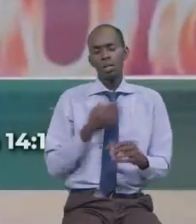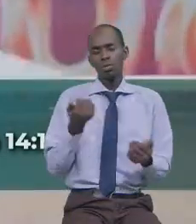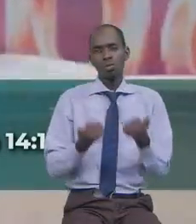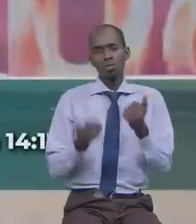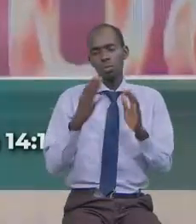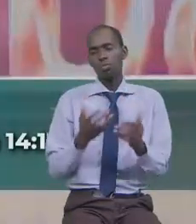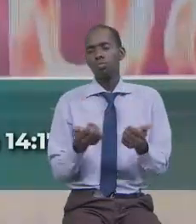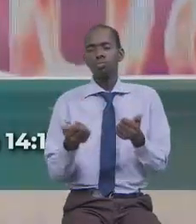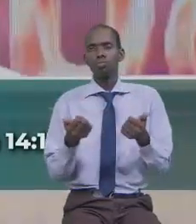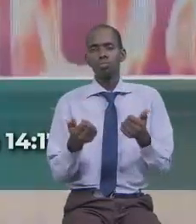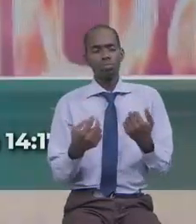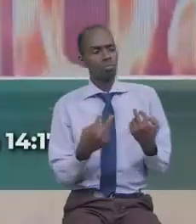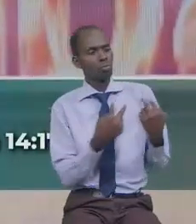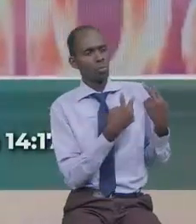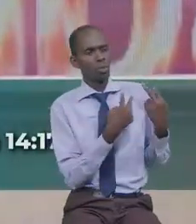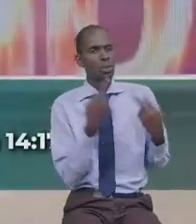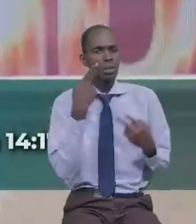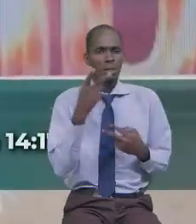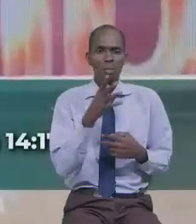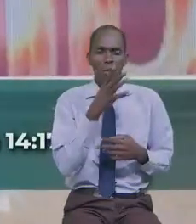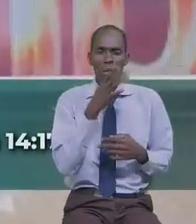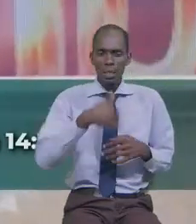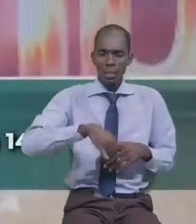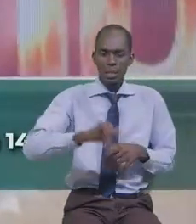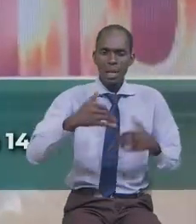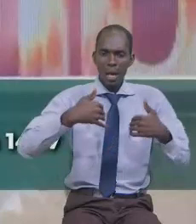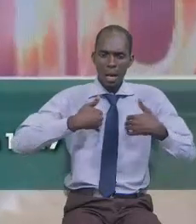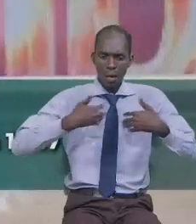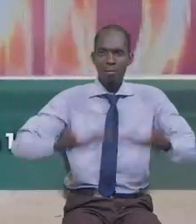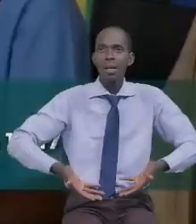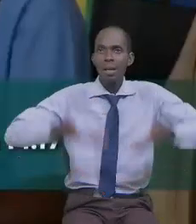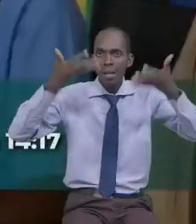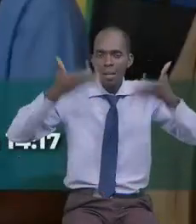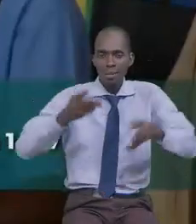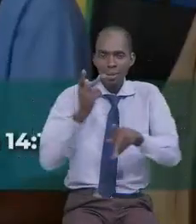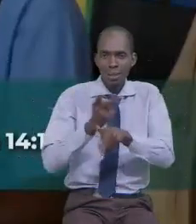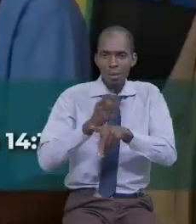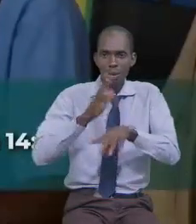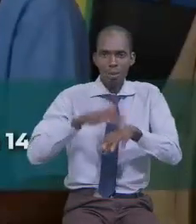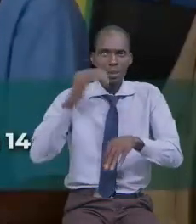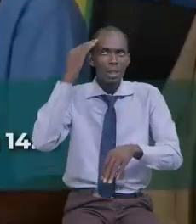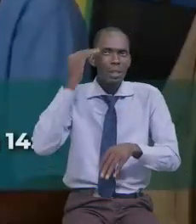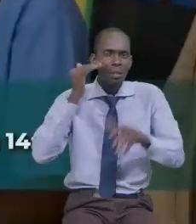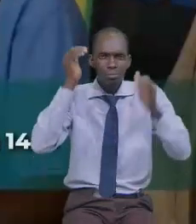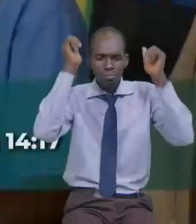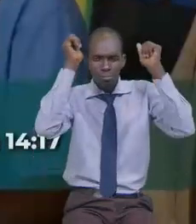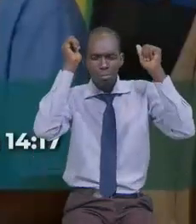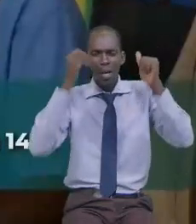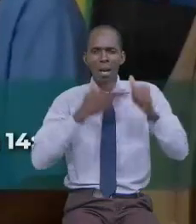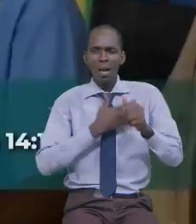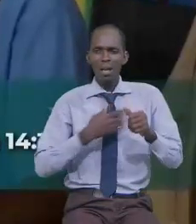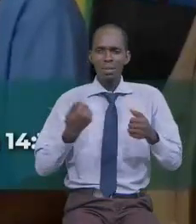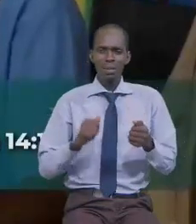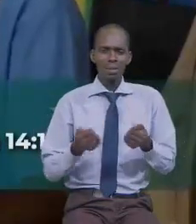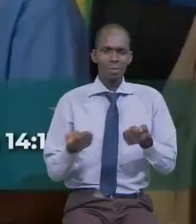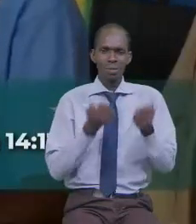still carrying the load on her head. And the driver stopped and said,